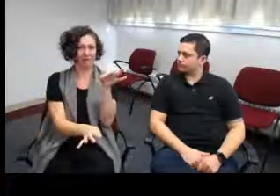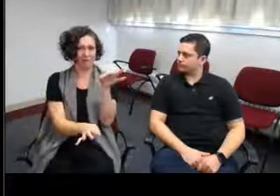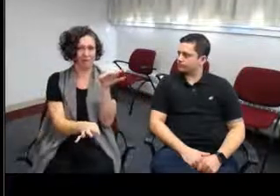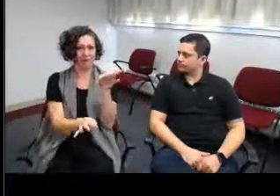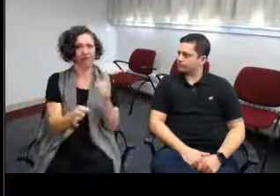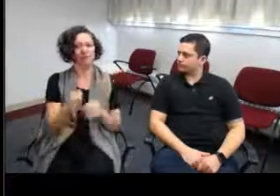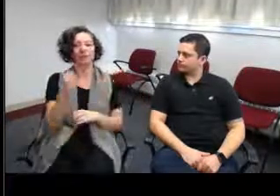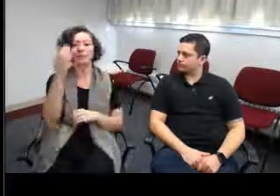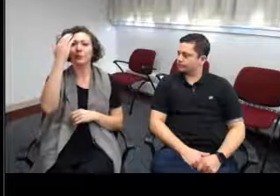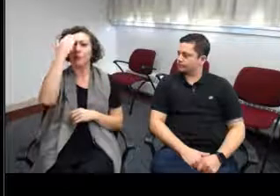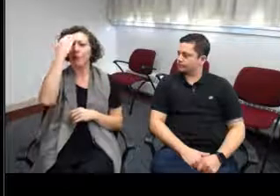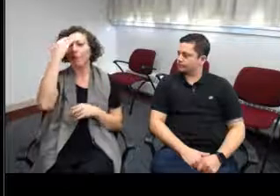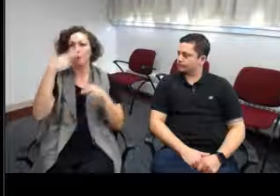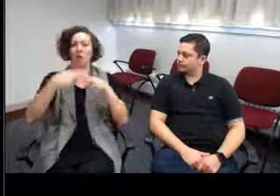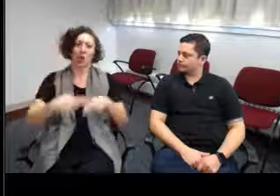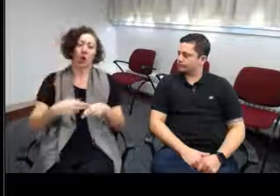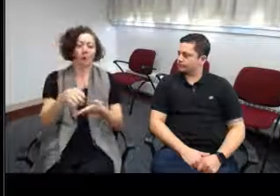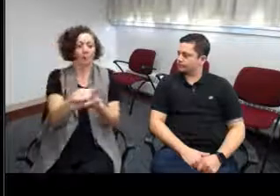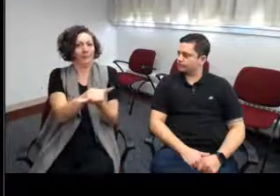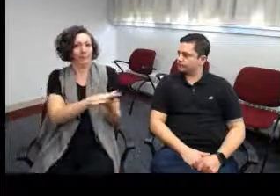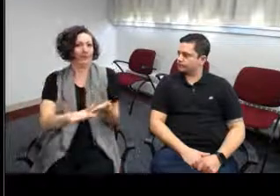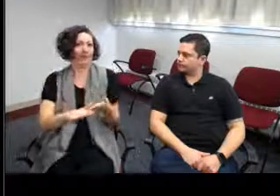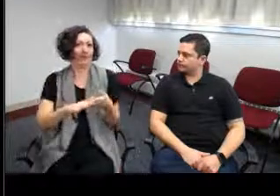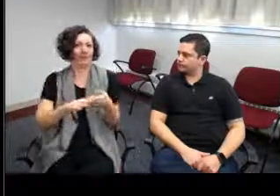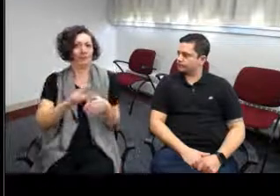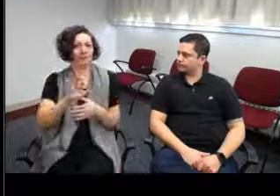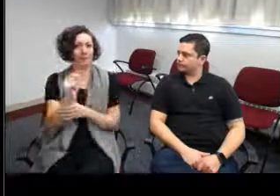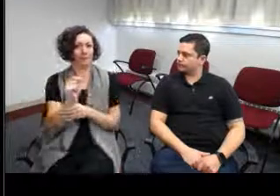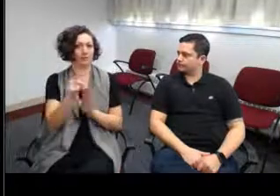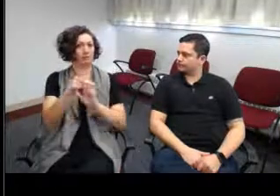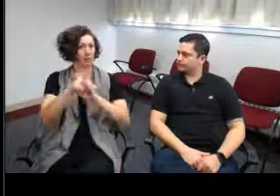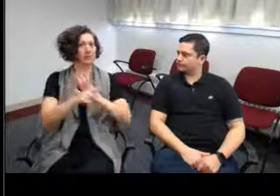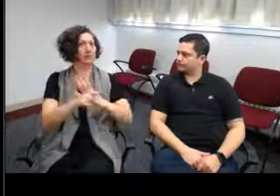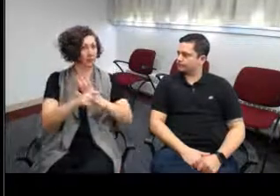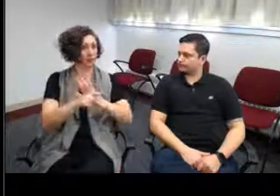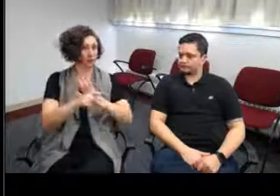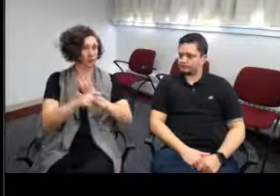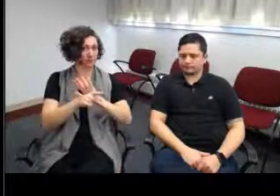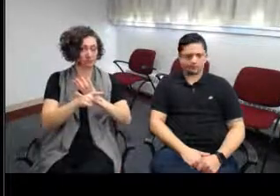materials, and so the key would be to truly simplify things.